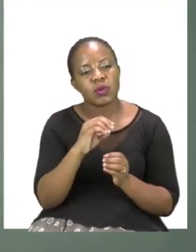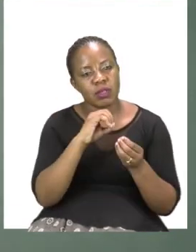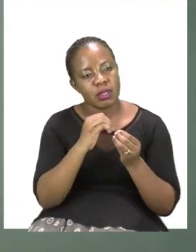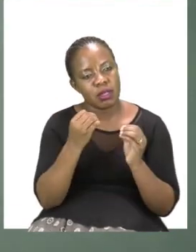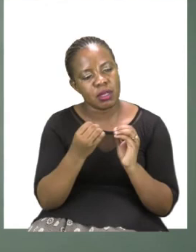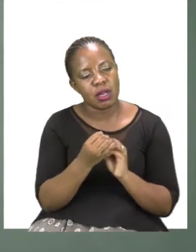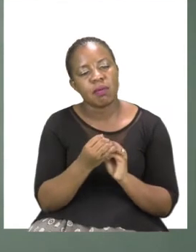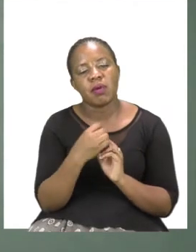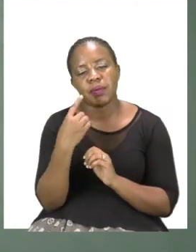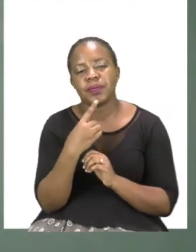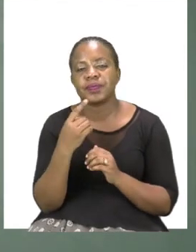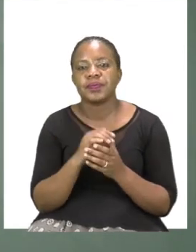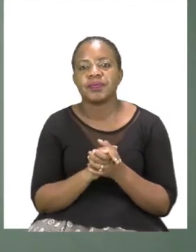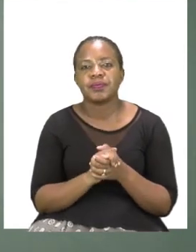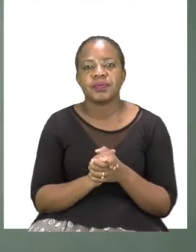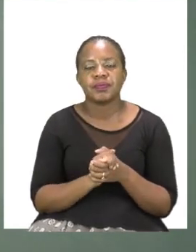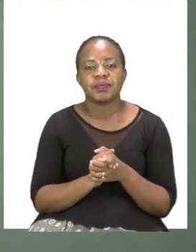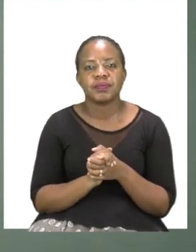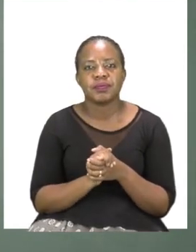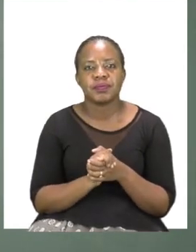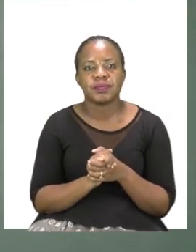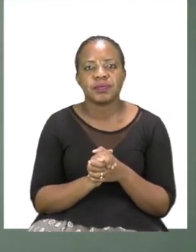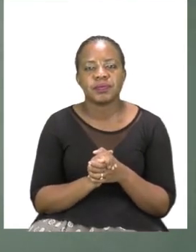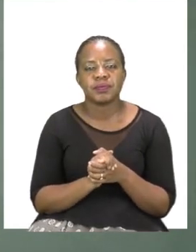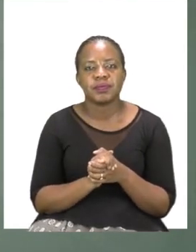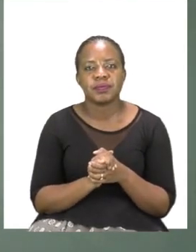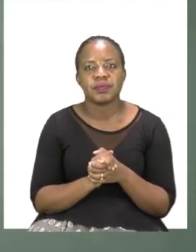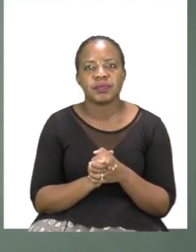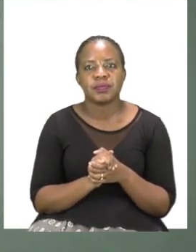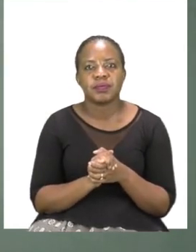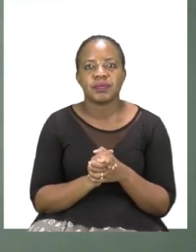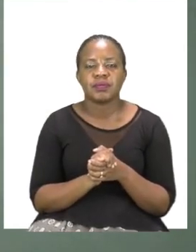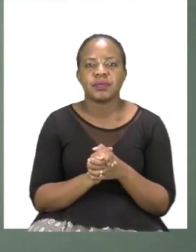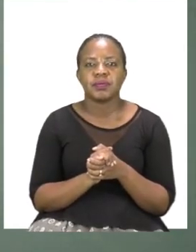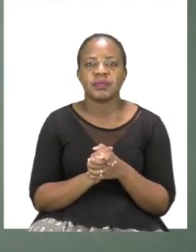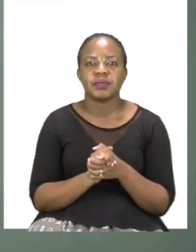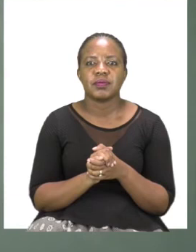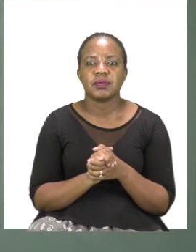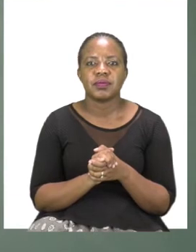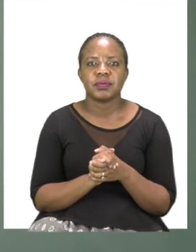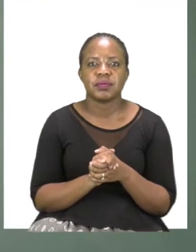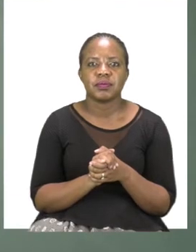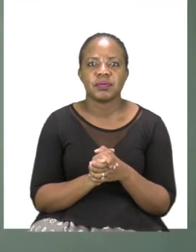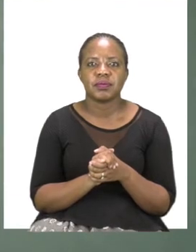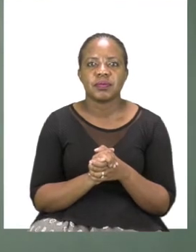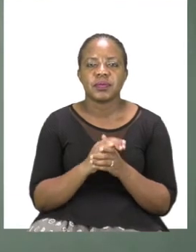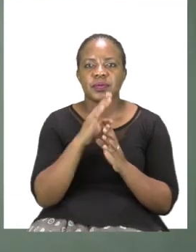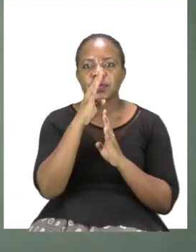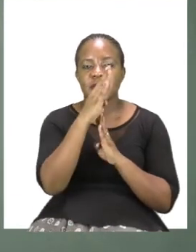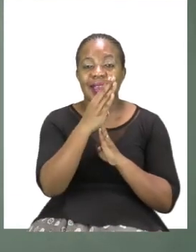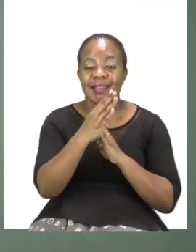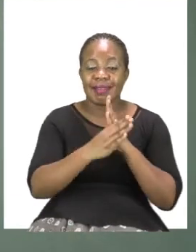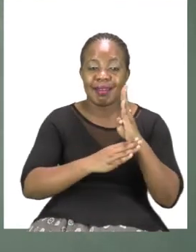The next question is saying, write the date of the last day of